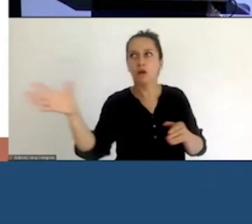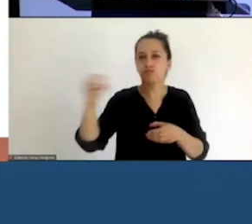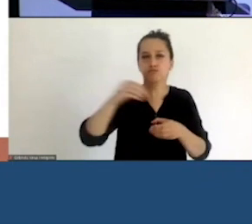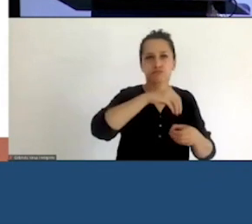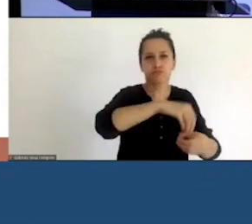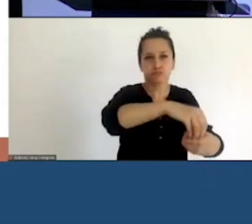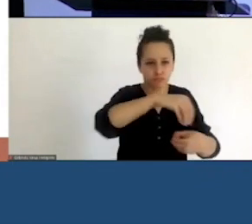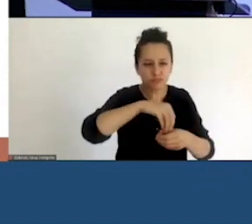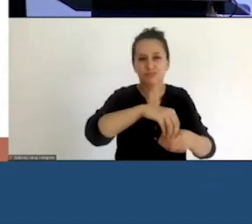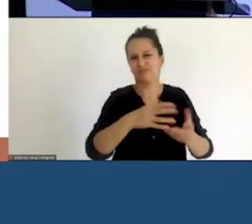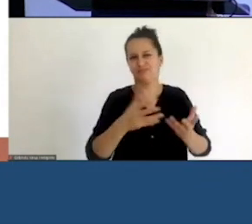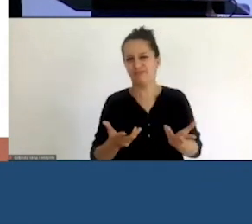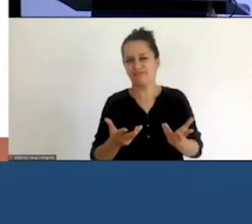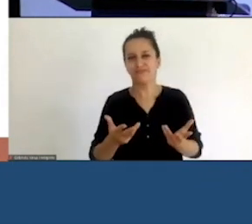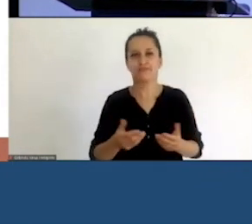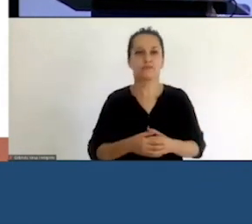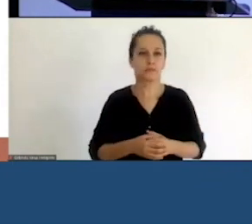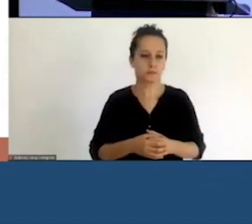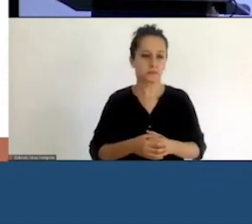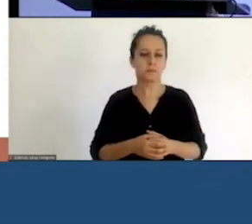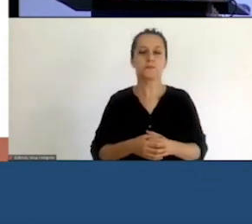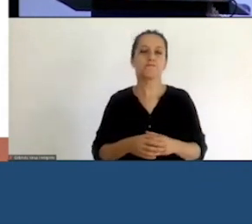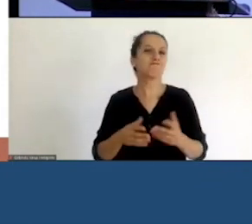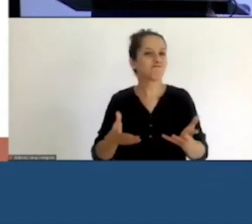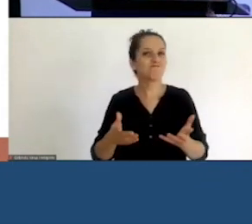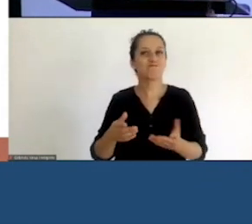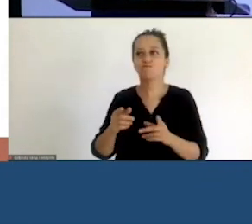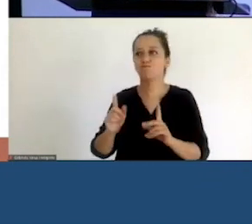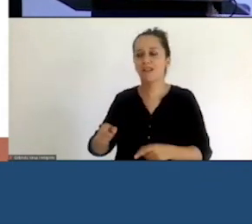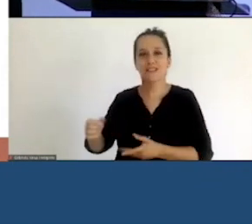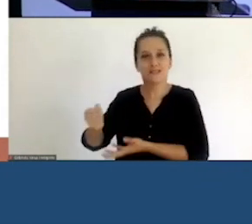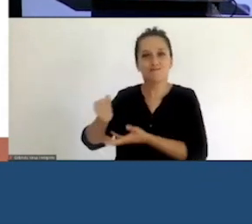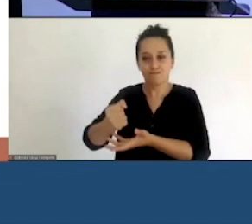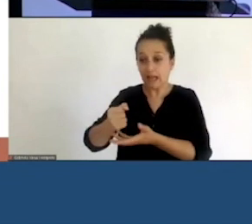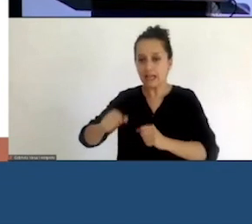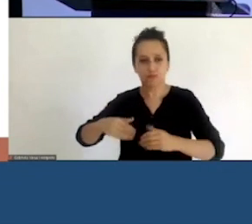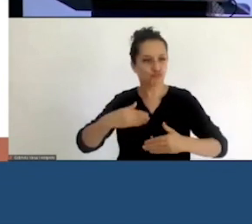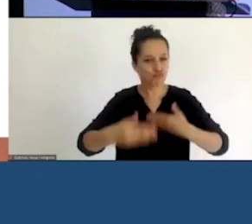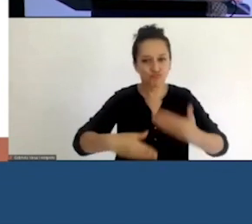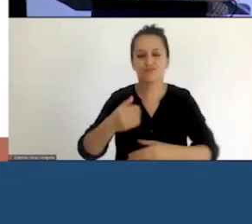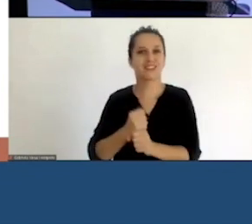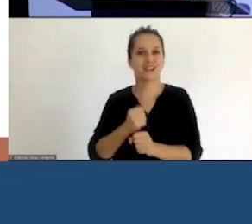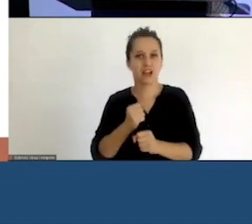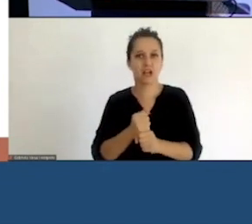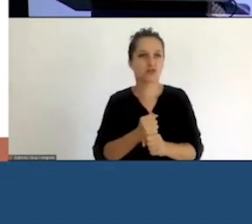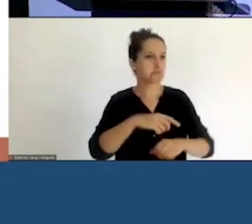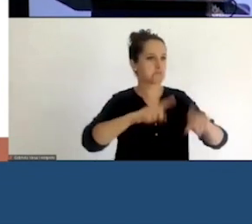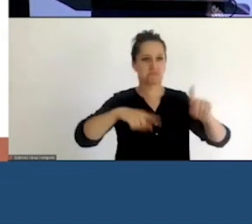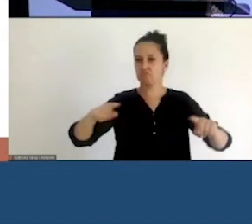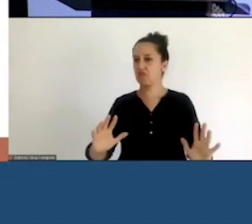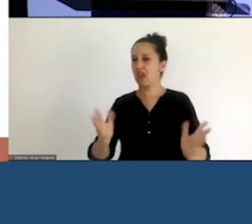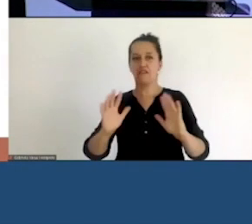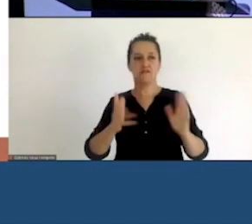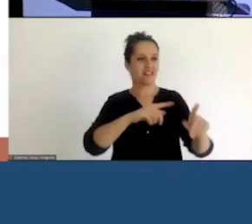in order to truly uh, act in favor of biodiversity. In the pandemic, it